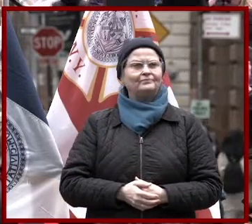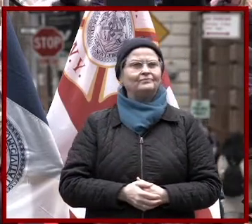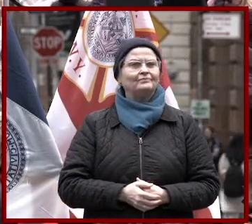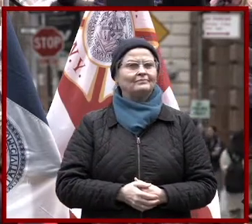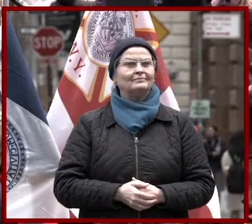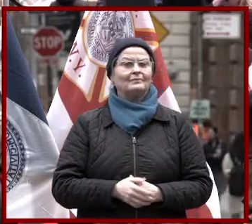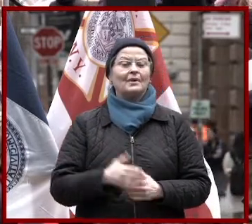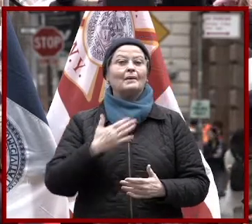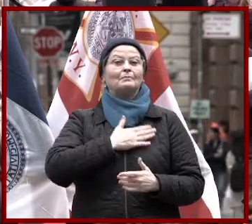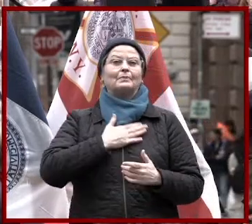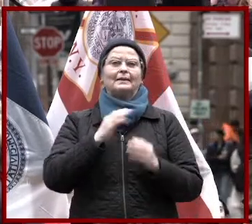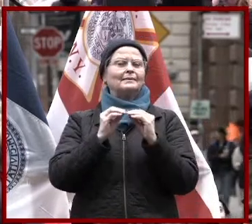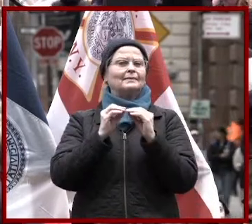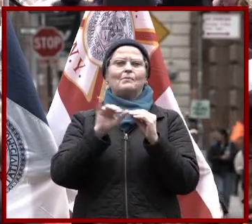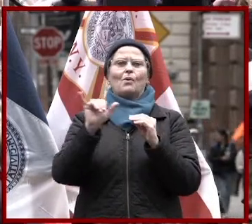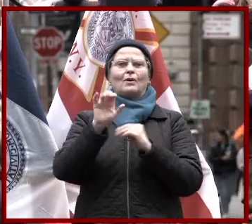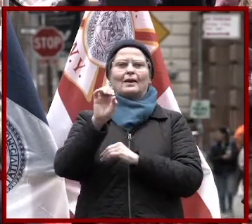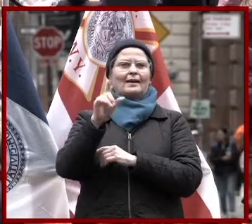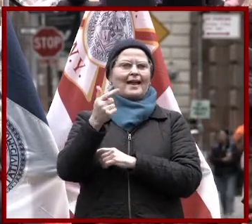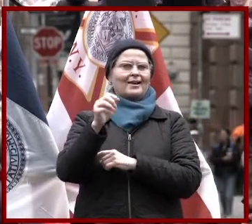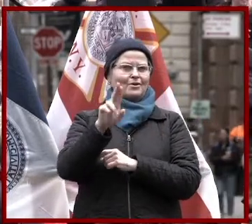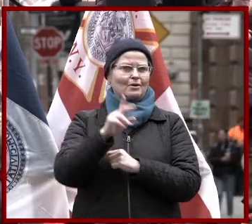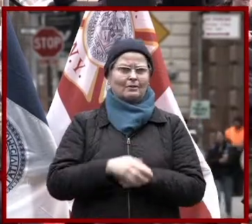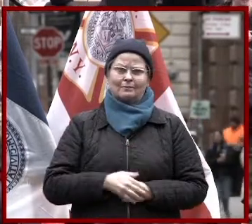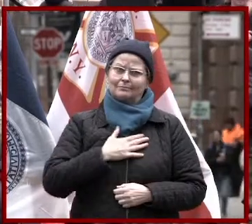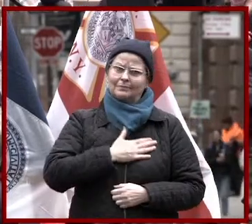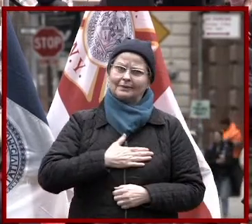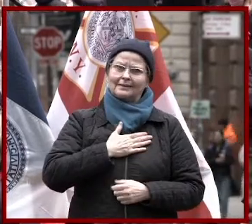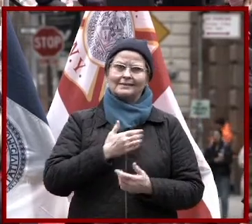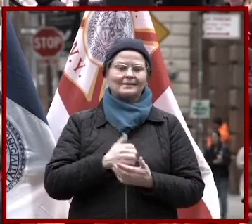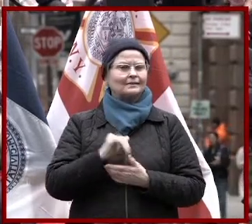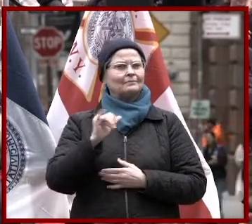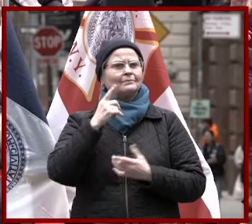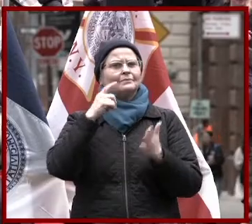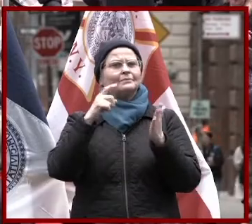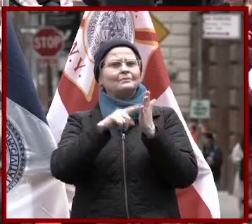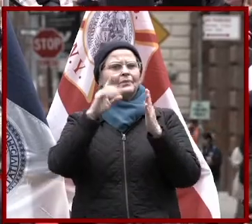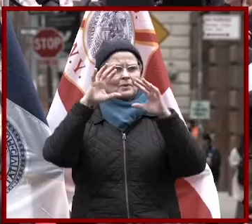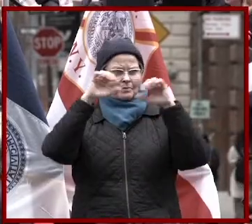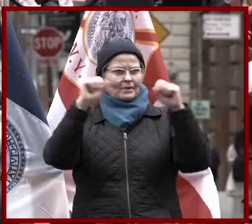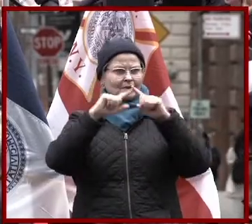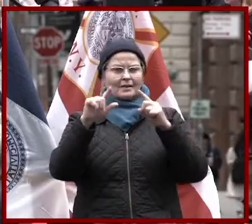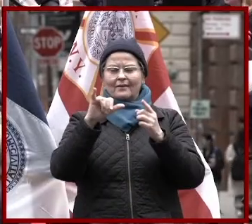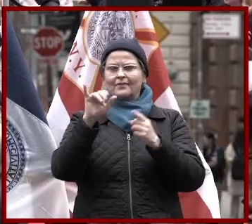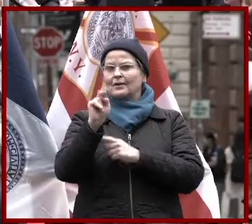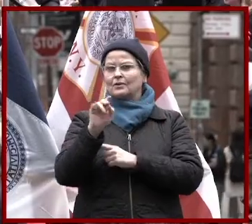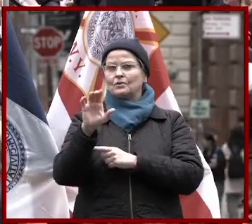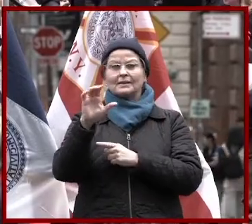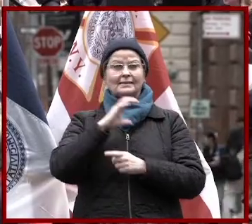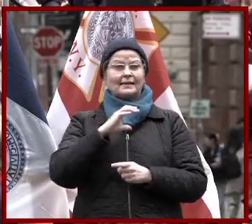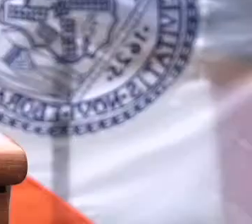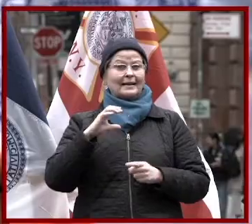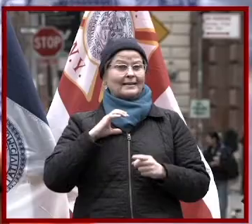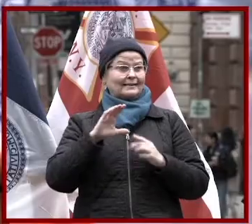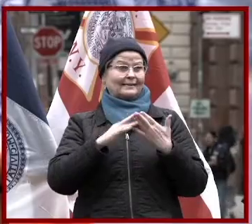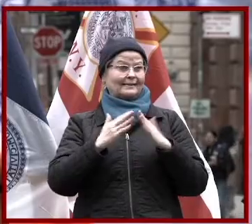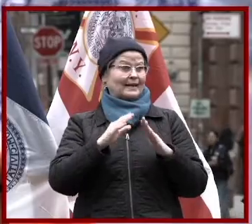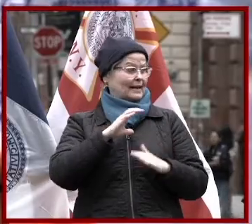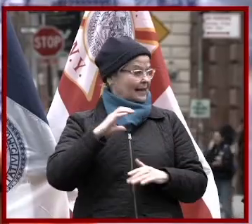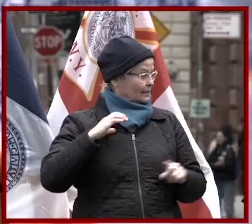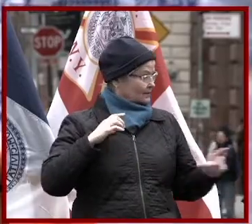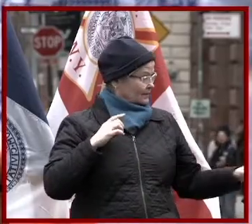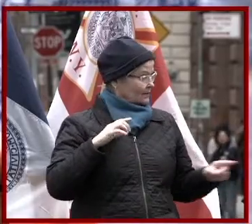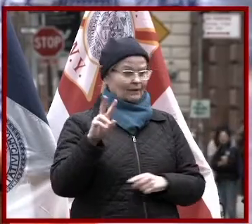More of him, please. I'd also like to acknowledge the President of the New York City Council, Labor Council, Vinny Alvarez.